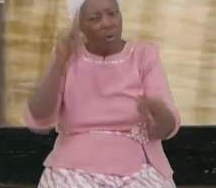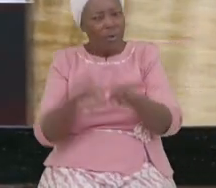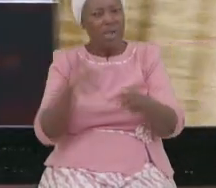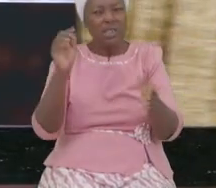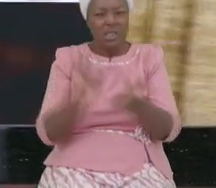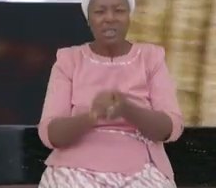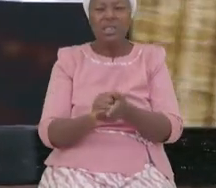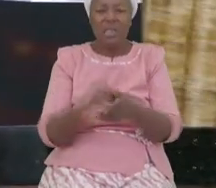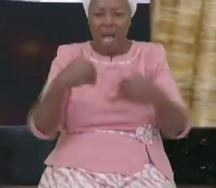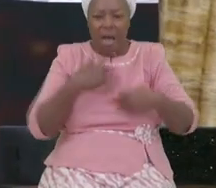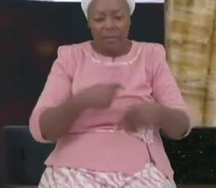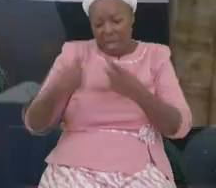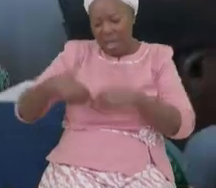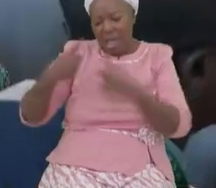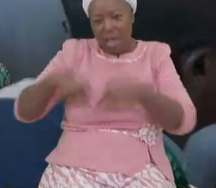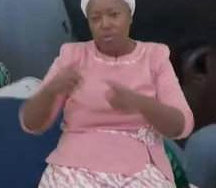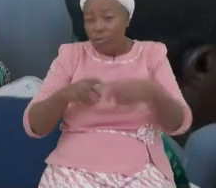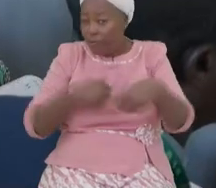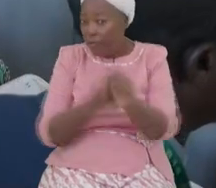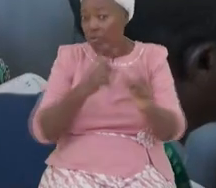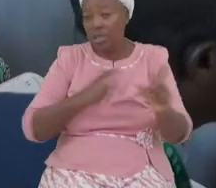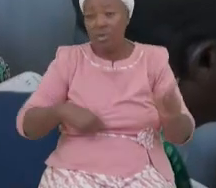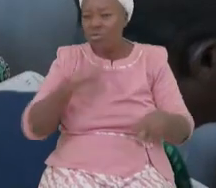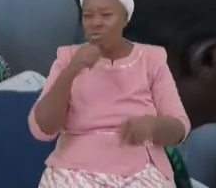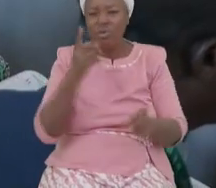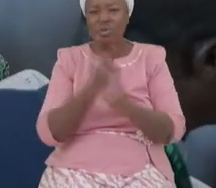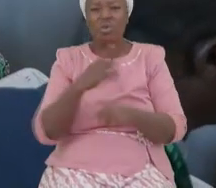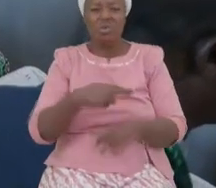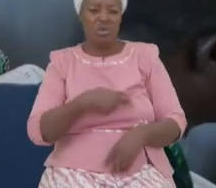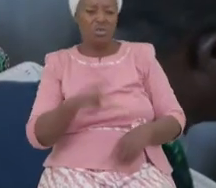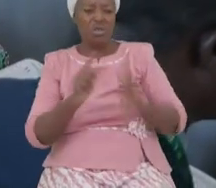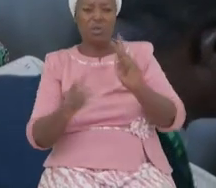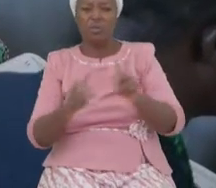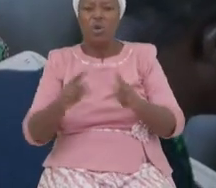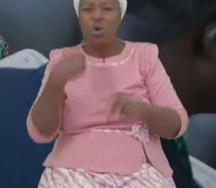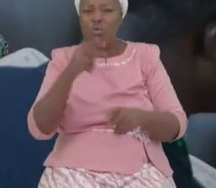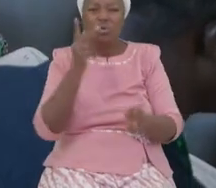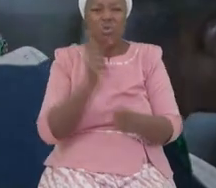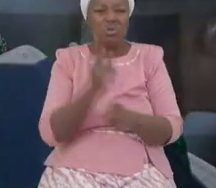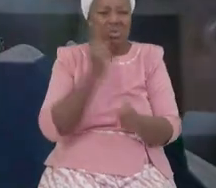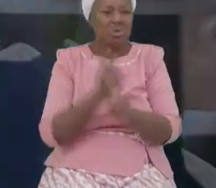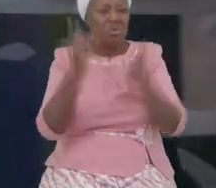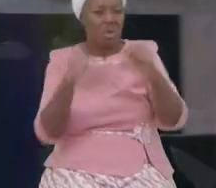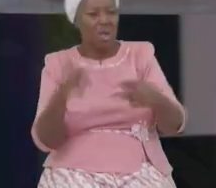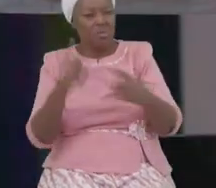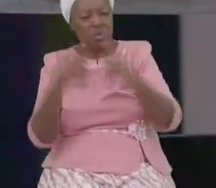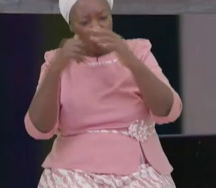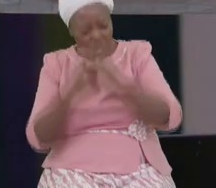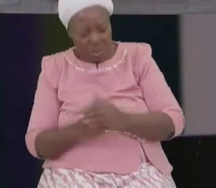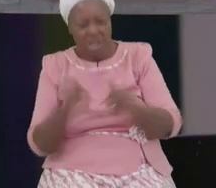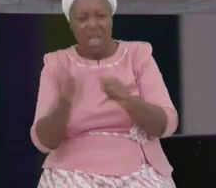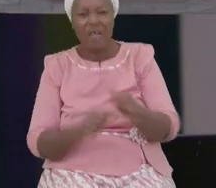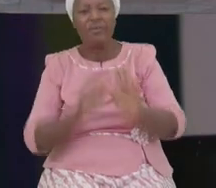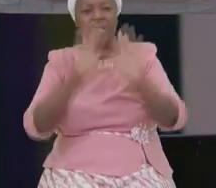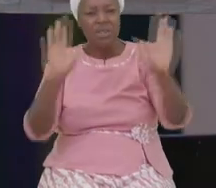a heart to follow the Lord. Not just religious people who just come to worship every